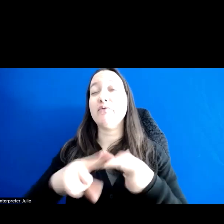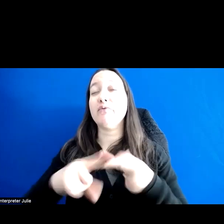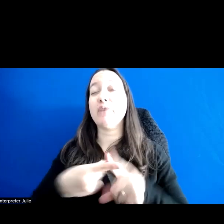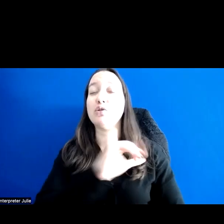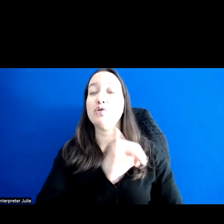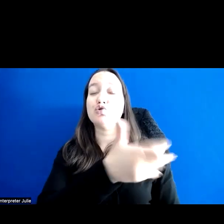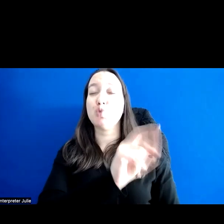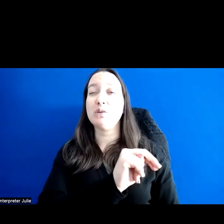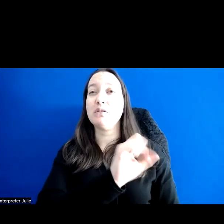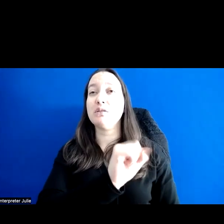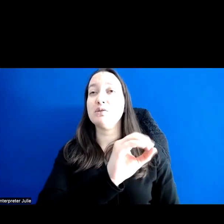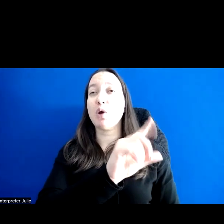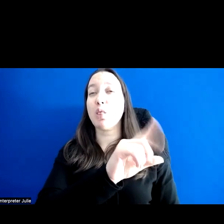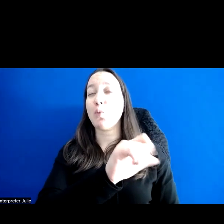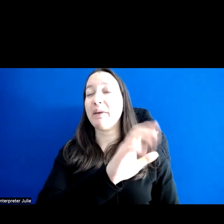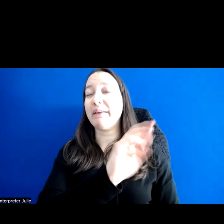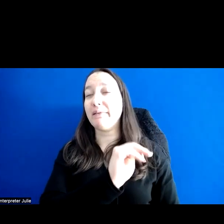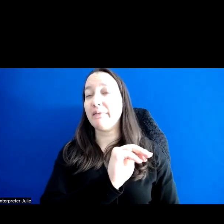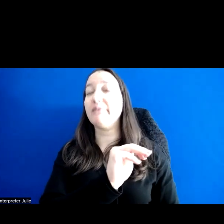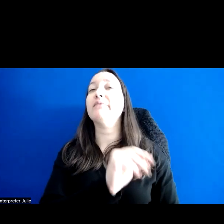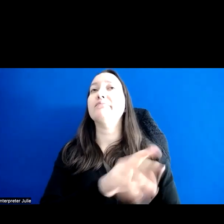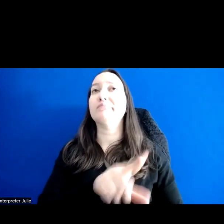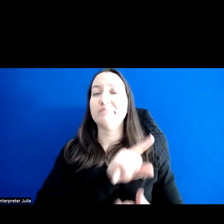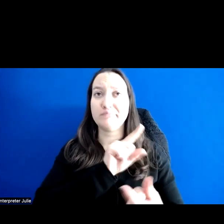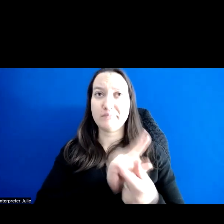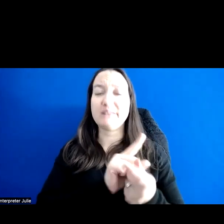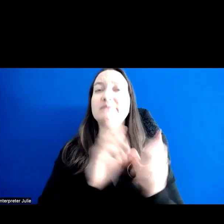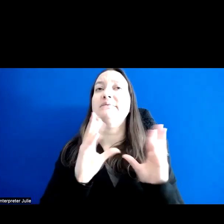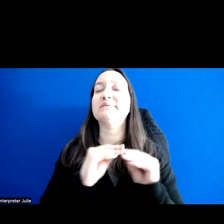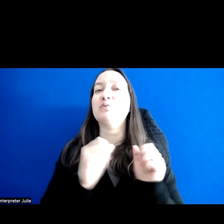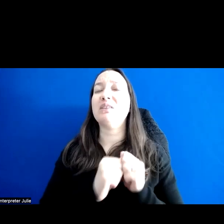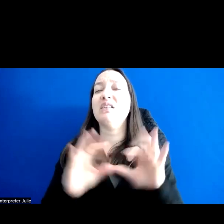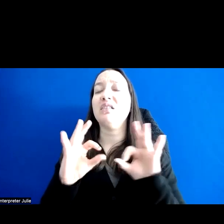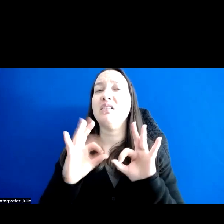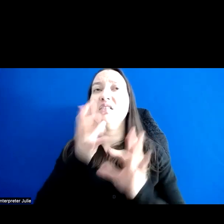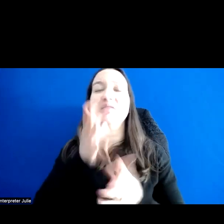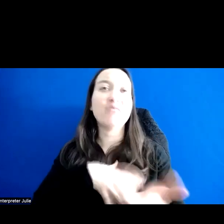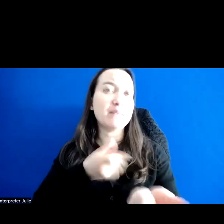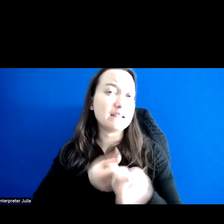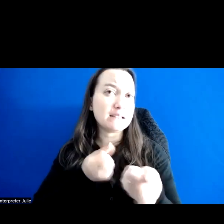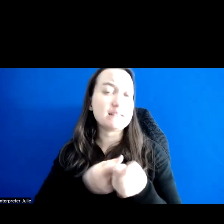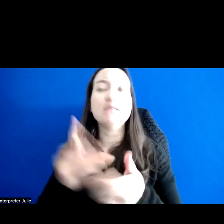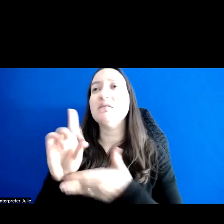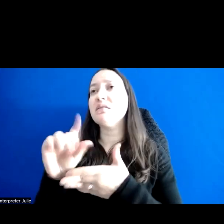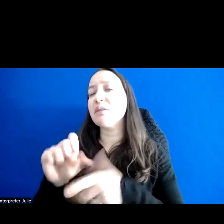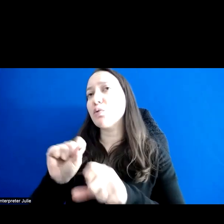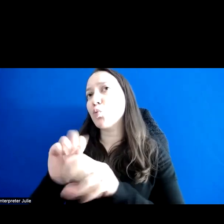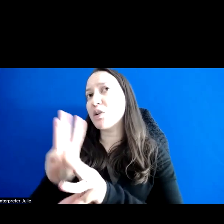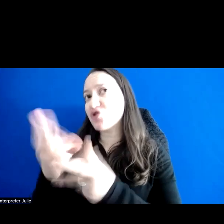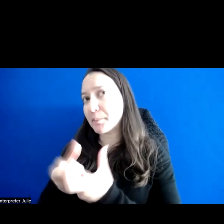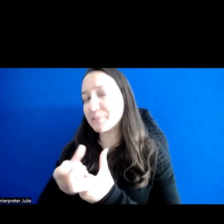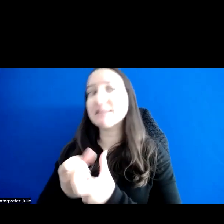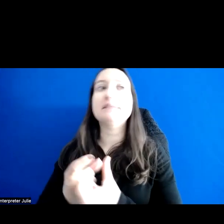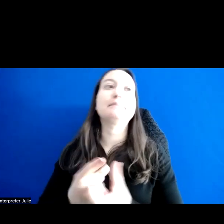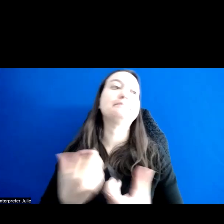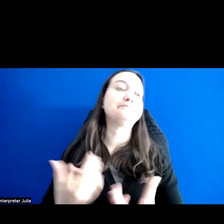Solomon, whom she met through feminist and disability workshops and mental health workshops as well,